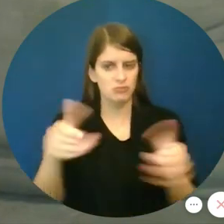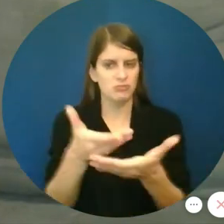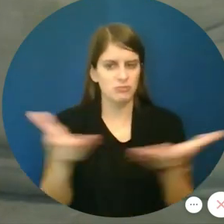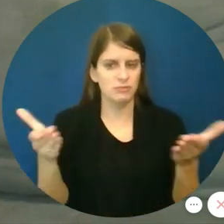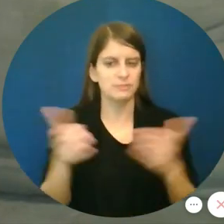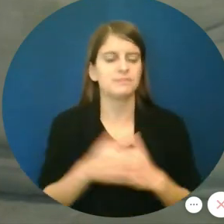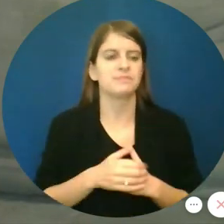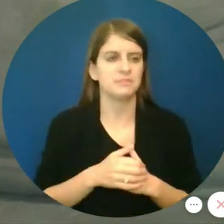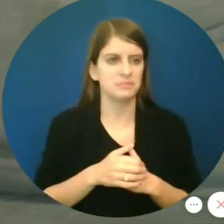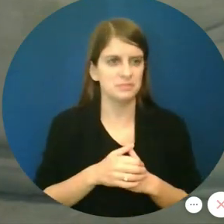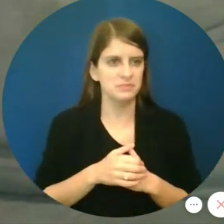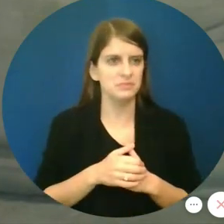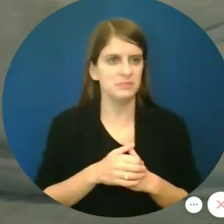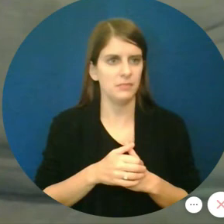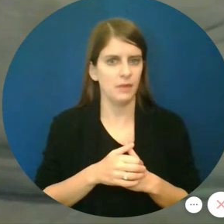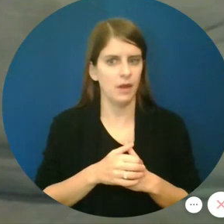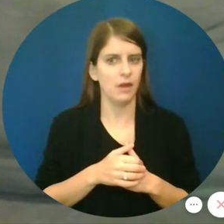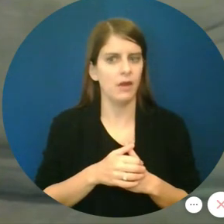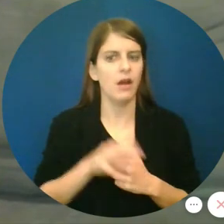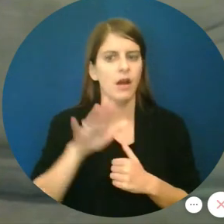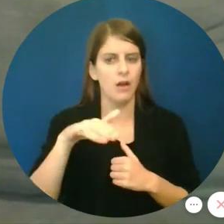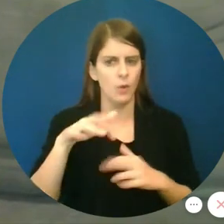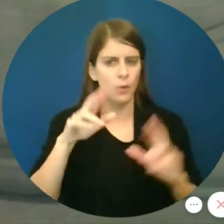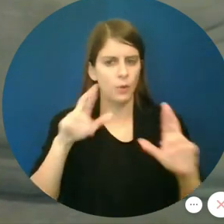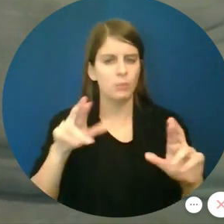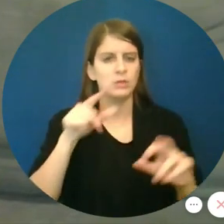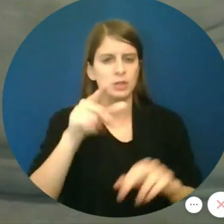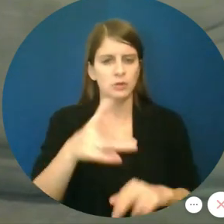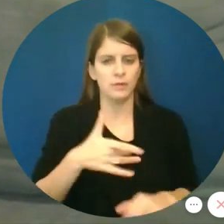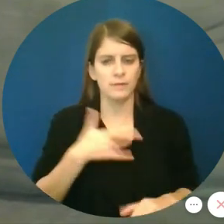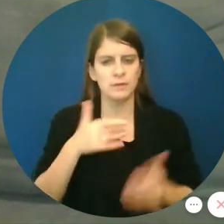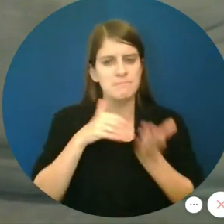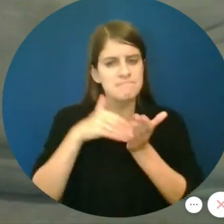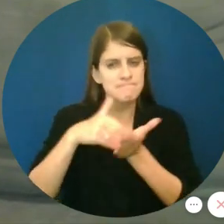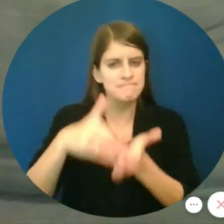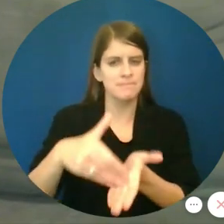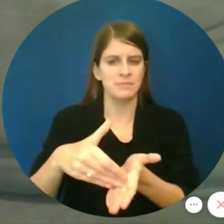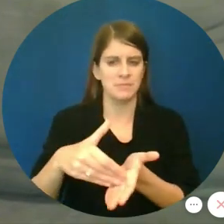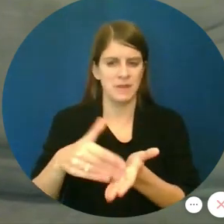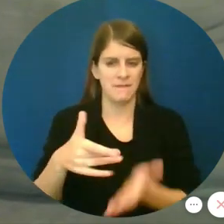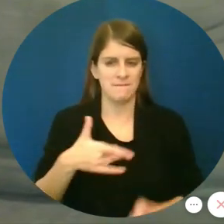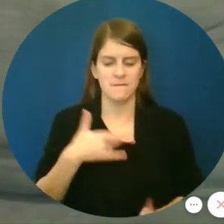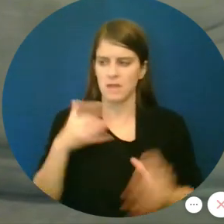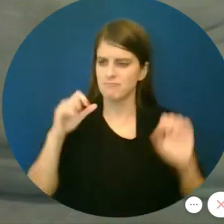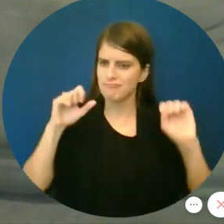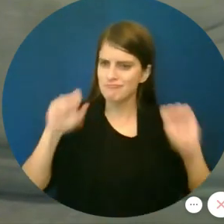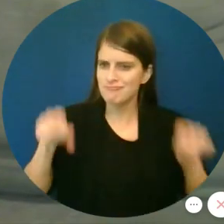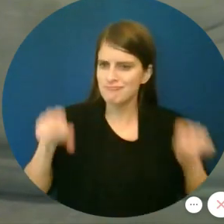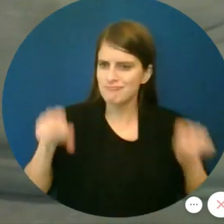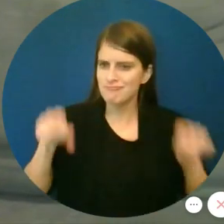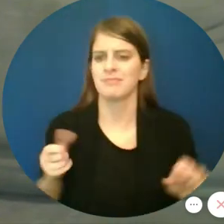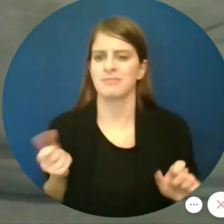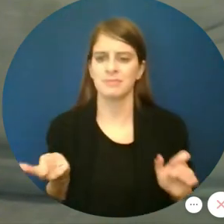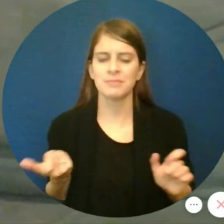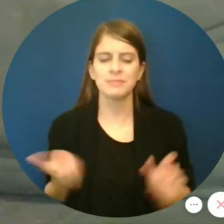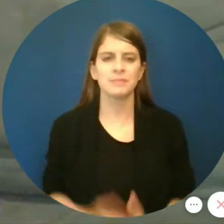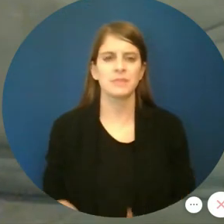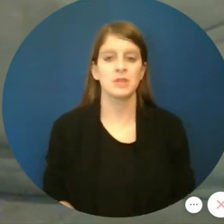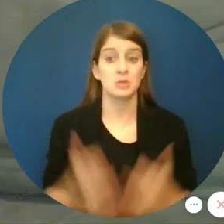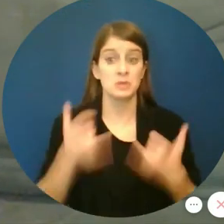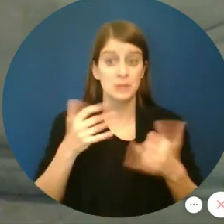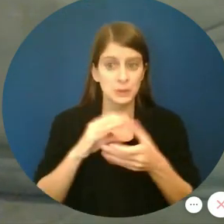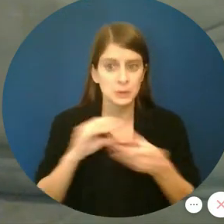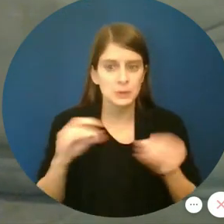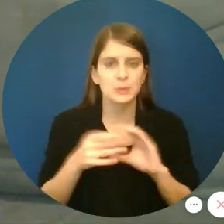is something that hopefully we all have an opportunity to feel on a regular basis. So the story today that I'm sharing with